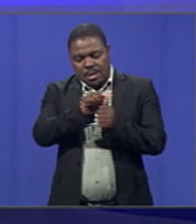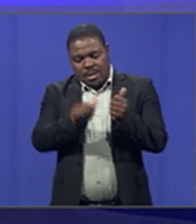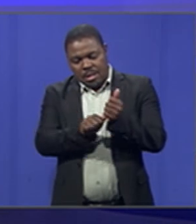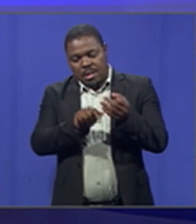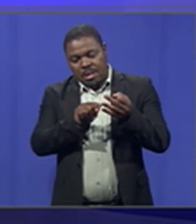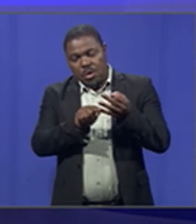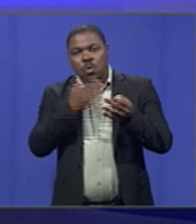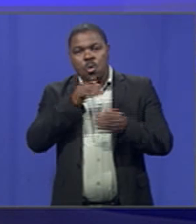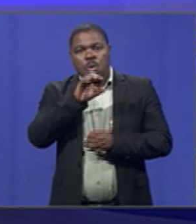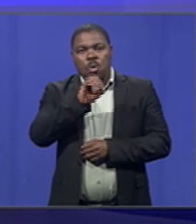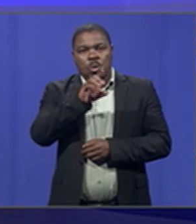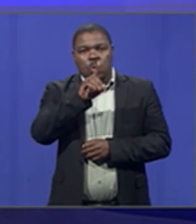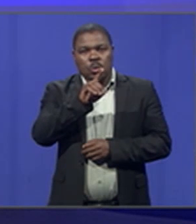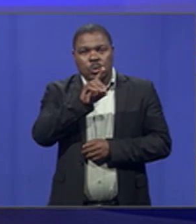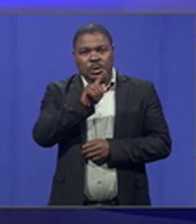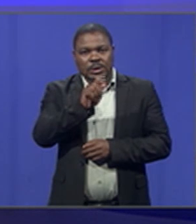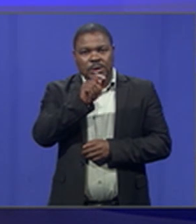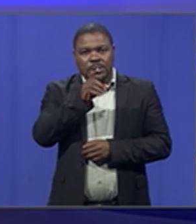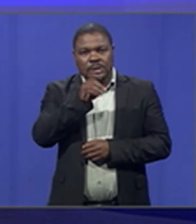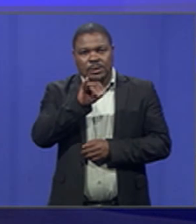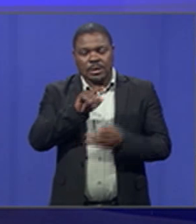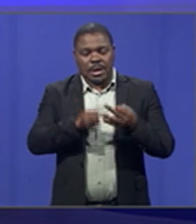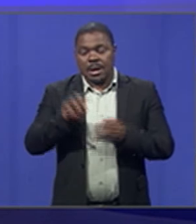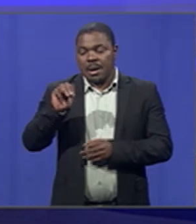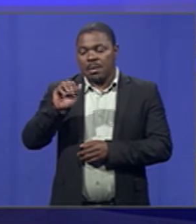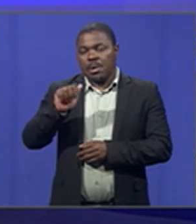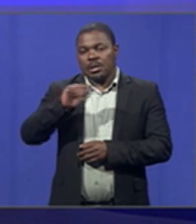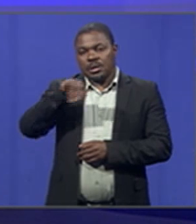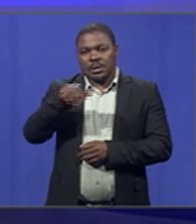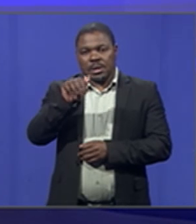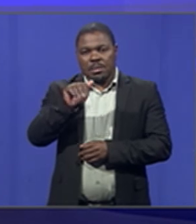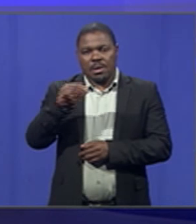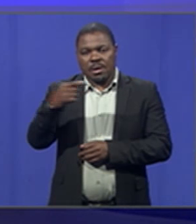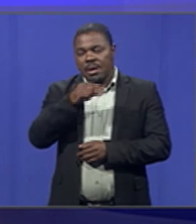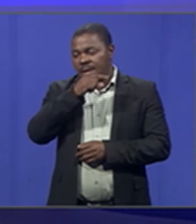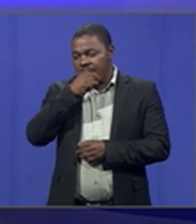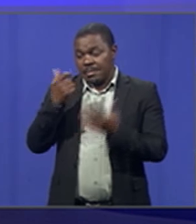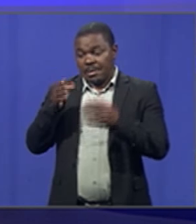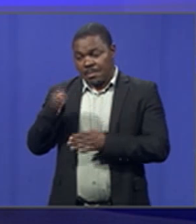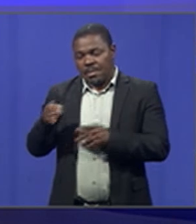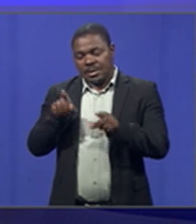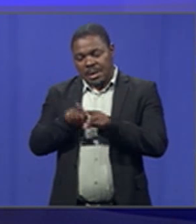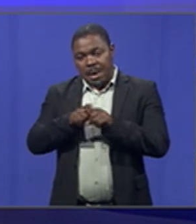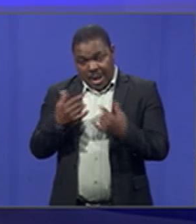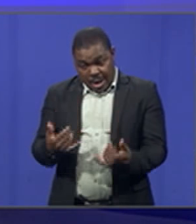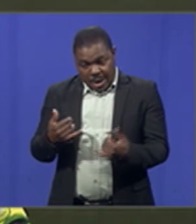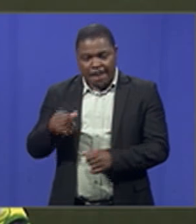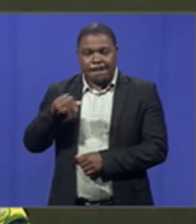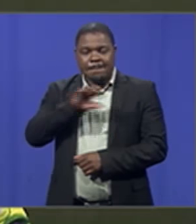Odili. Kwa Matšhabeng go tlhagisitswe maina a le 7 go akaretsa ratoropo wa ga jaana Thandokulo Khalipa.